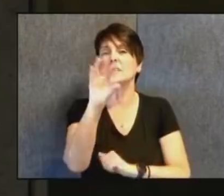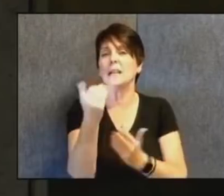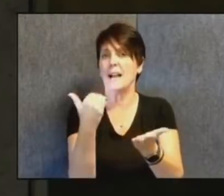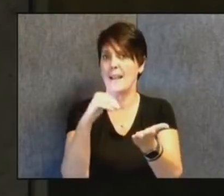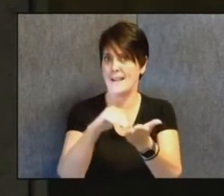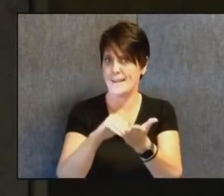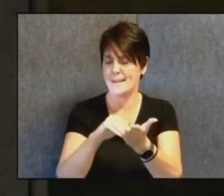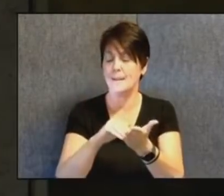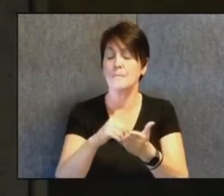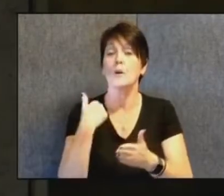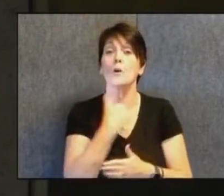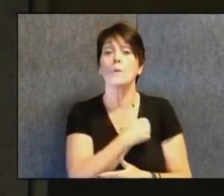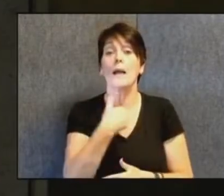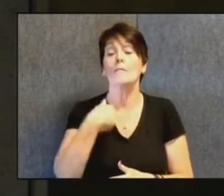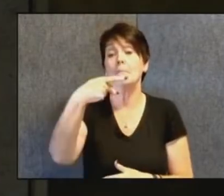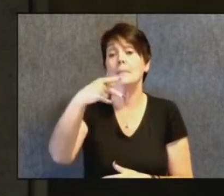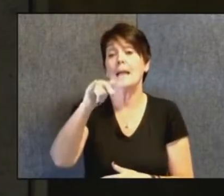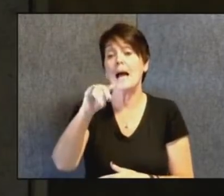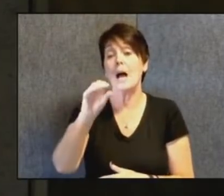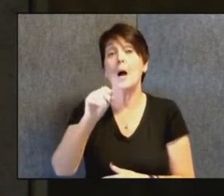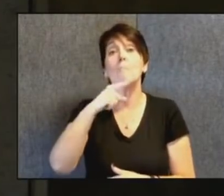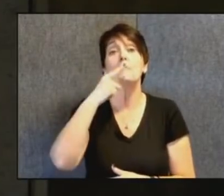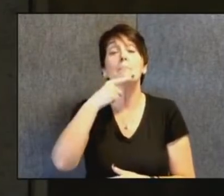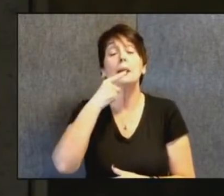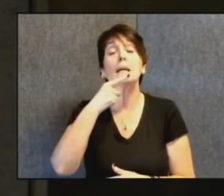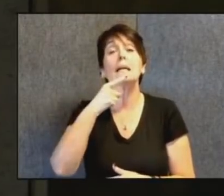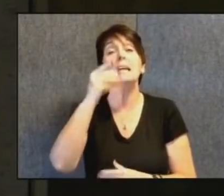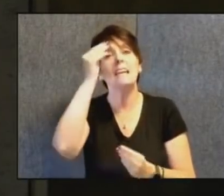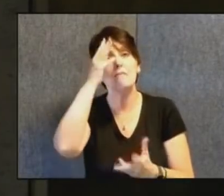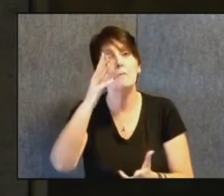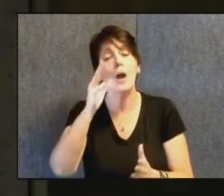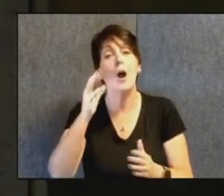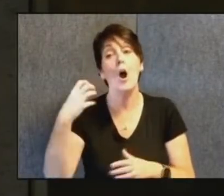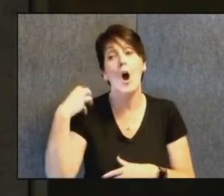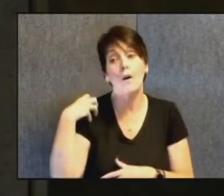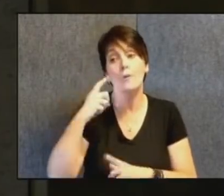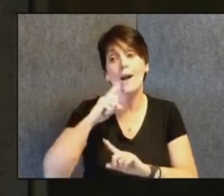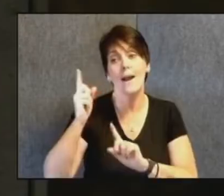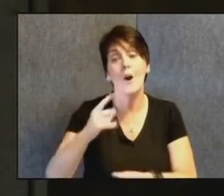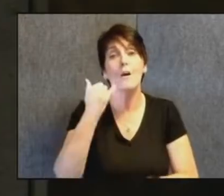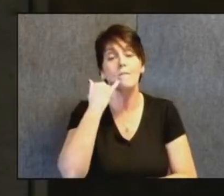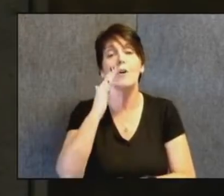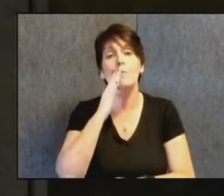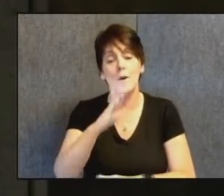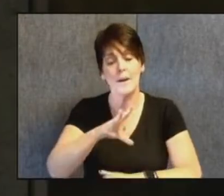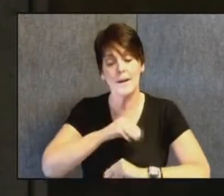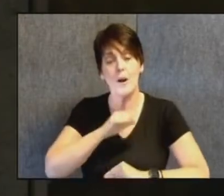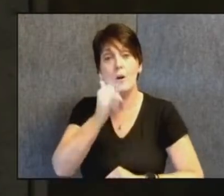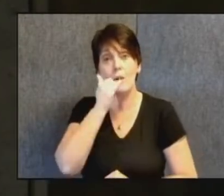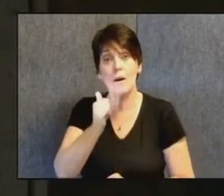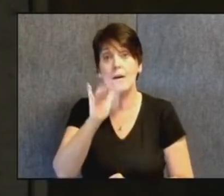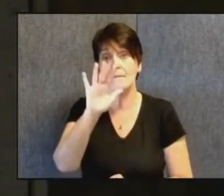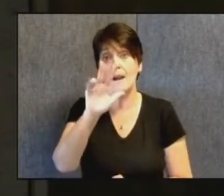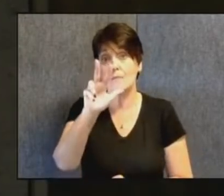more time. We actually have PIOs, public information officers, that answer the phone and will take your call. That phone number